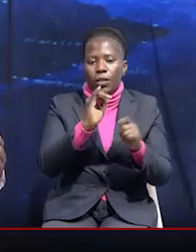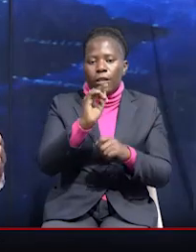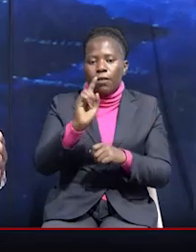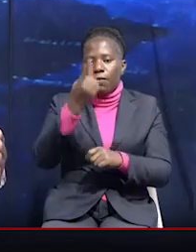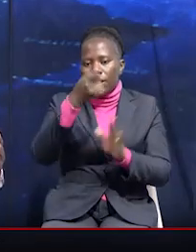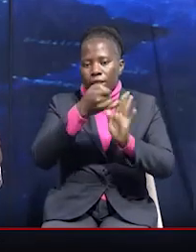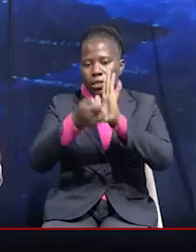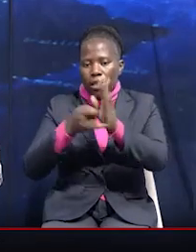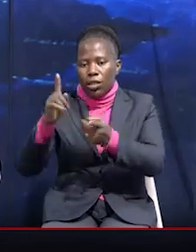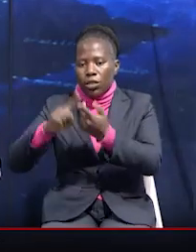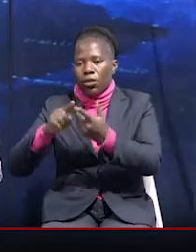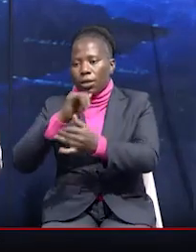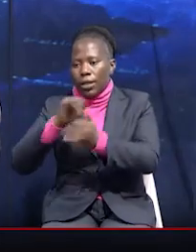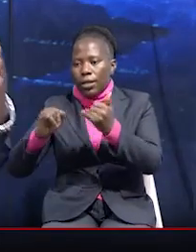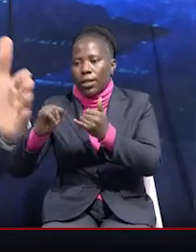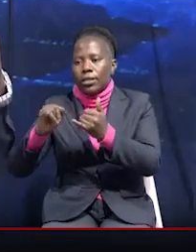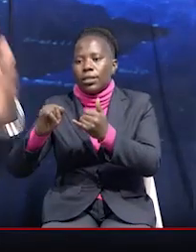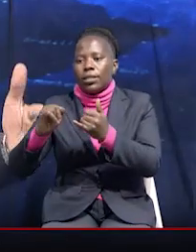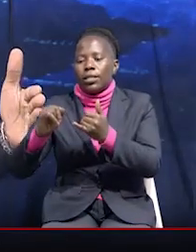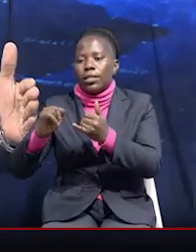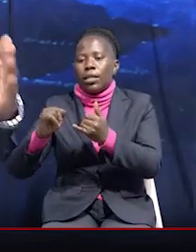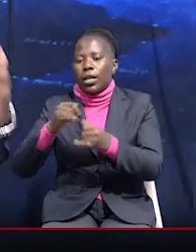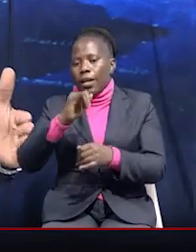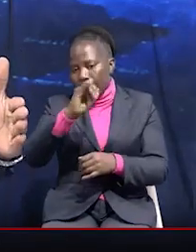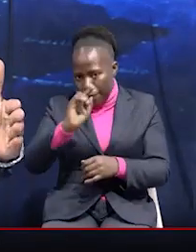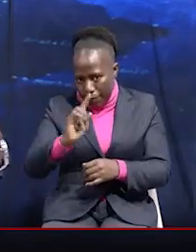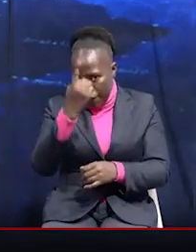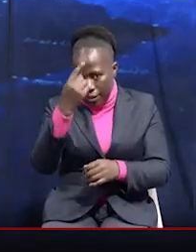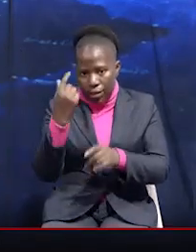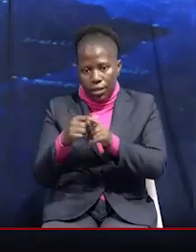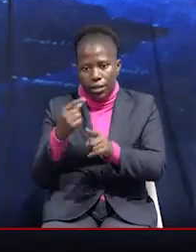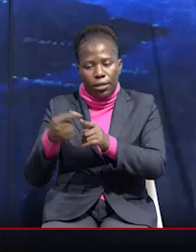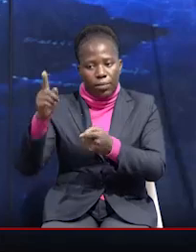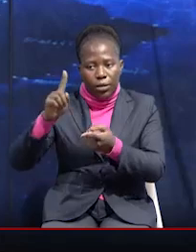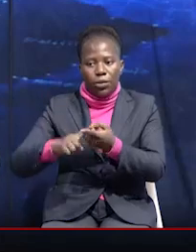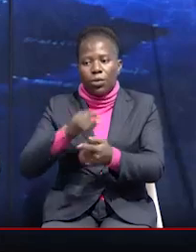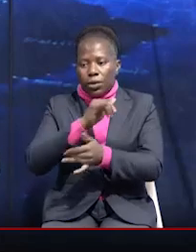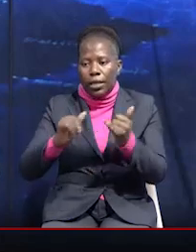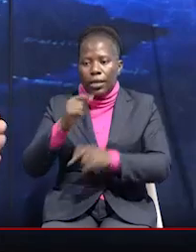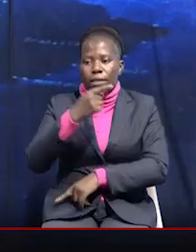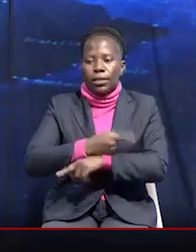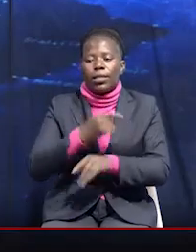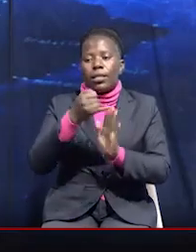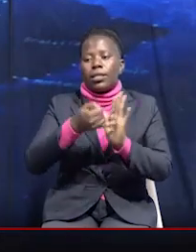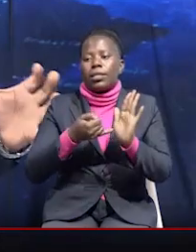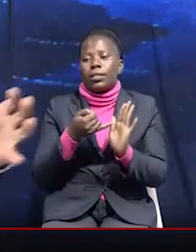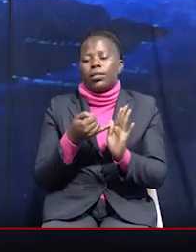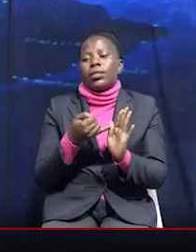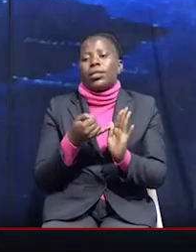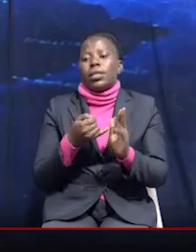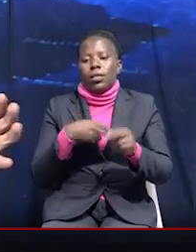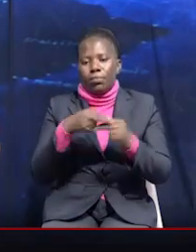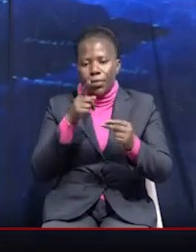the last day of the January. I mean, to the 1st December to the last day of January. This